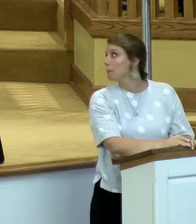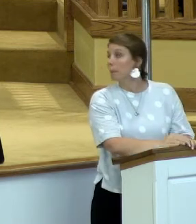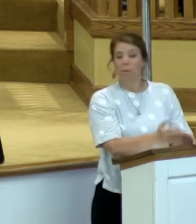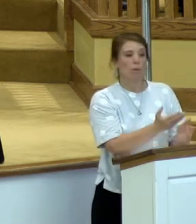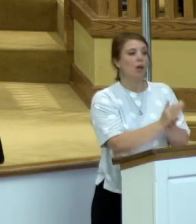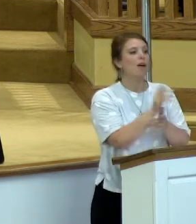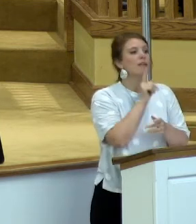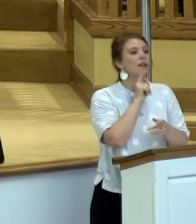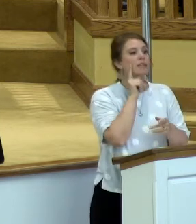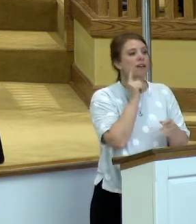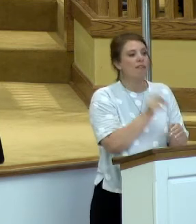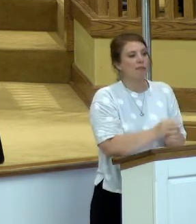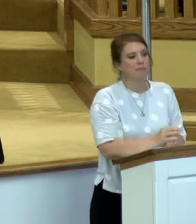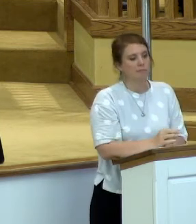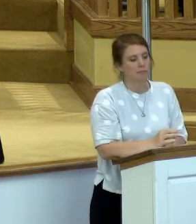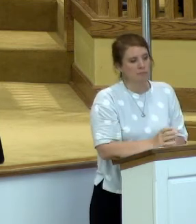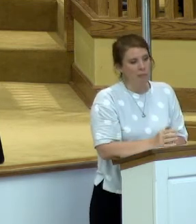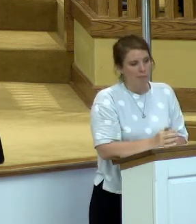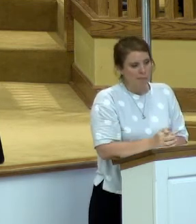All right, here goes the deaf.